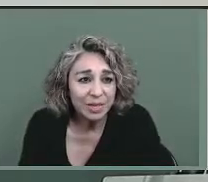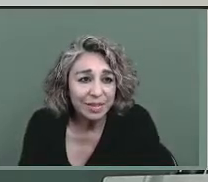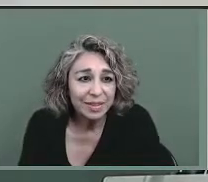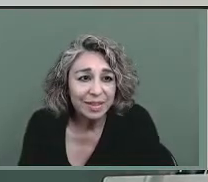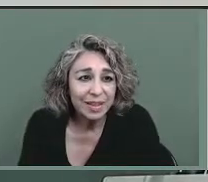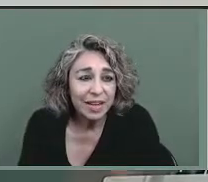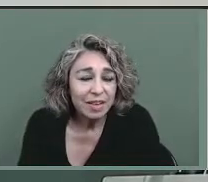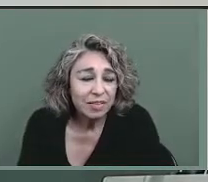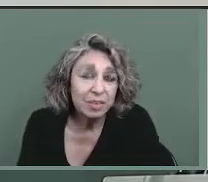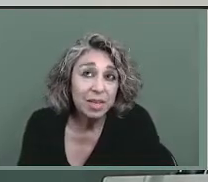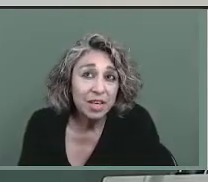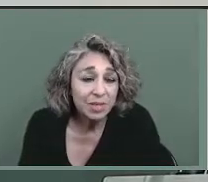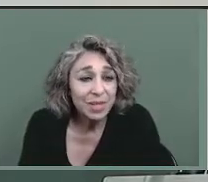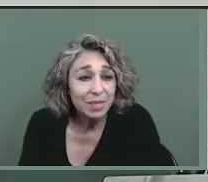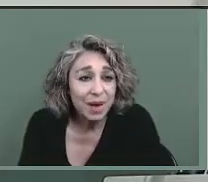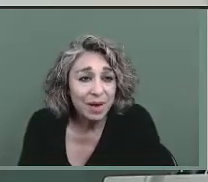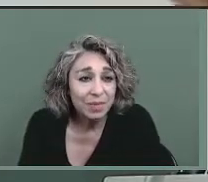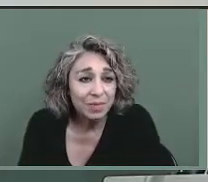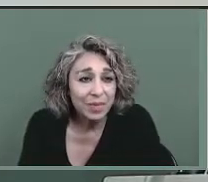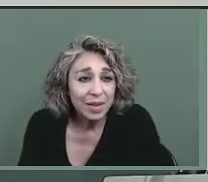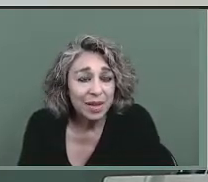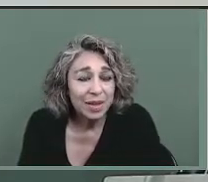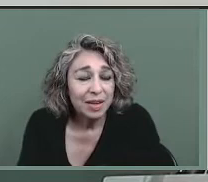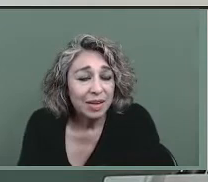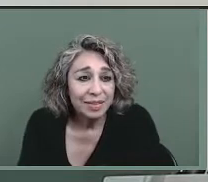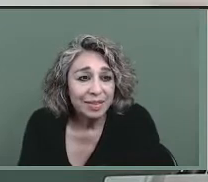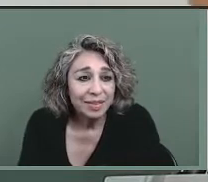corruption from the top to the bottom.